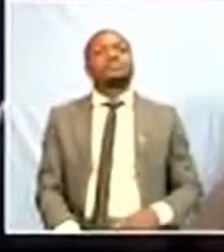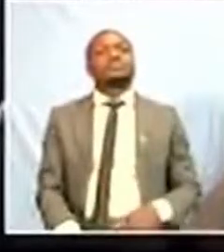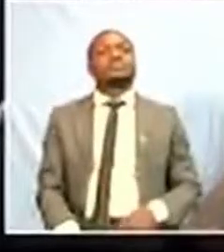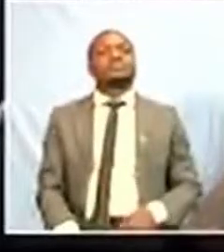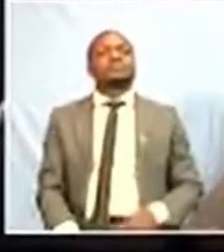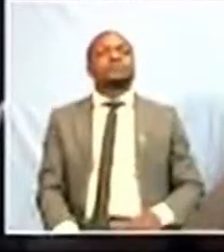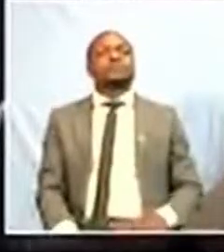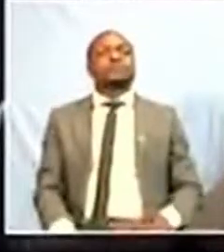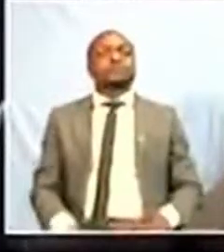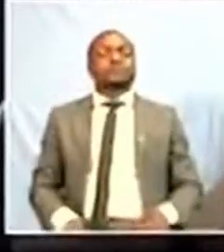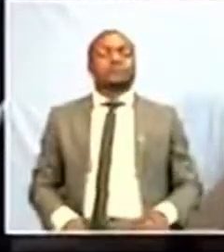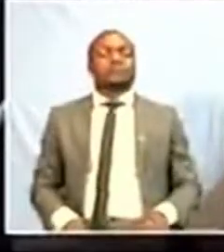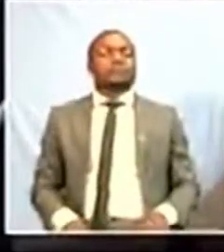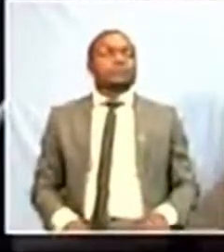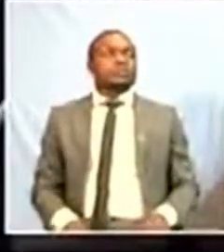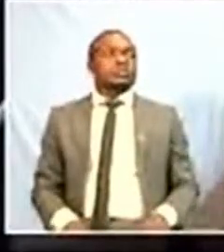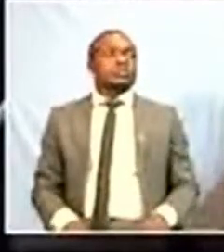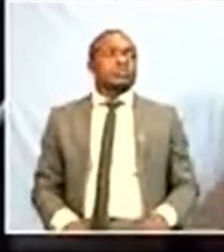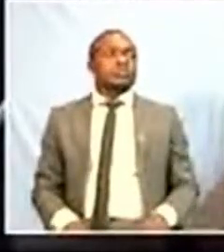And the